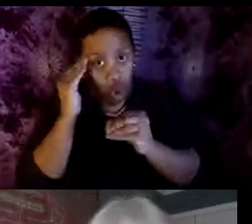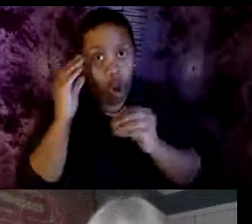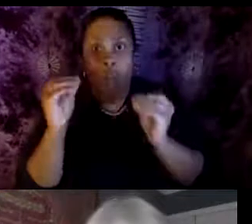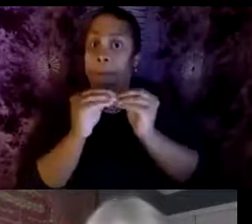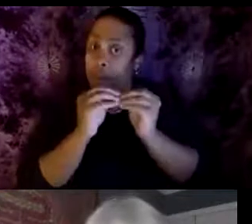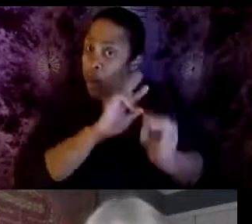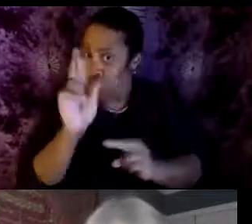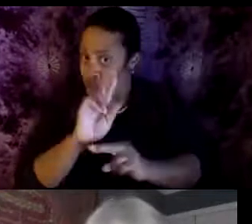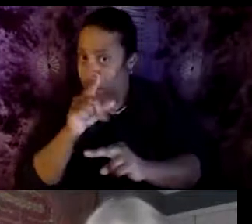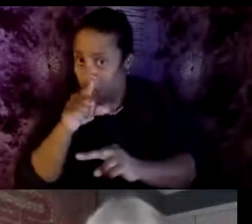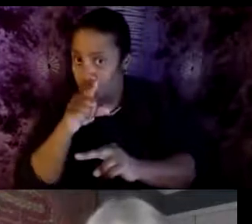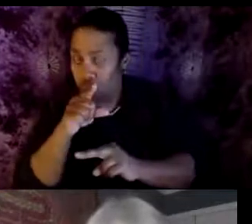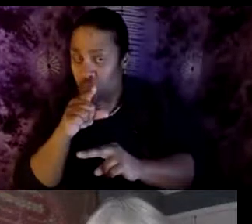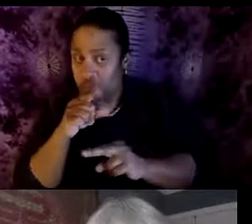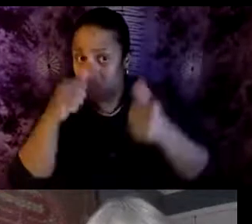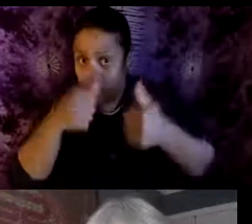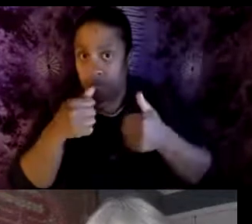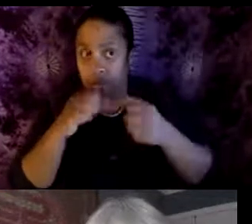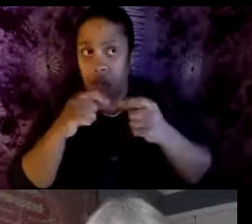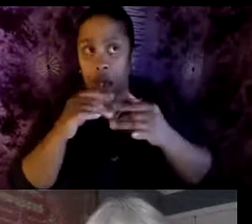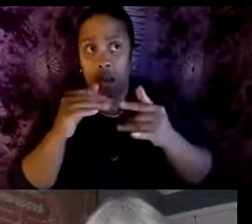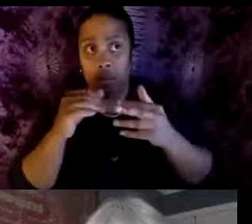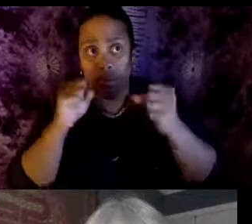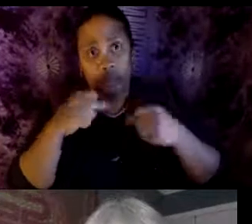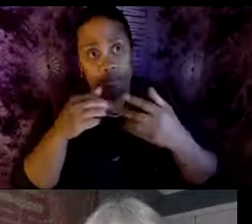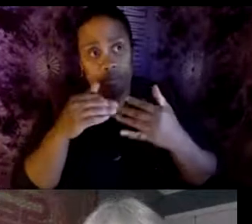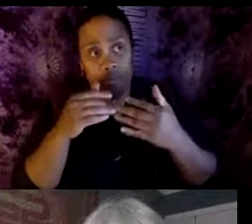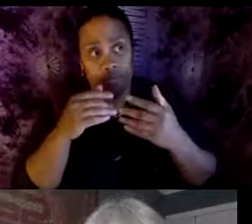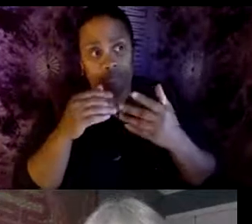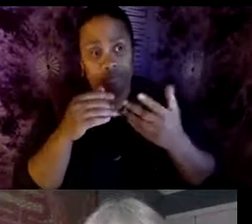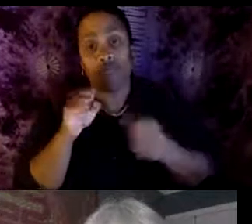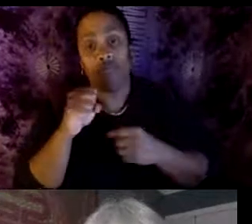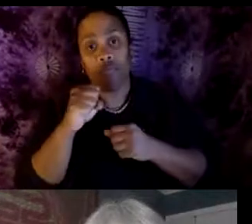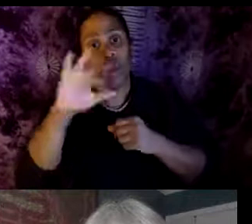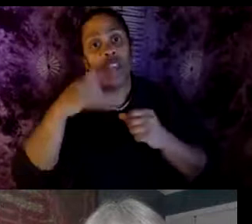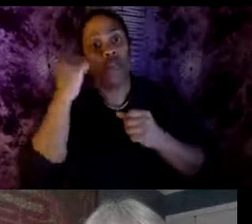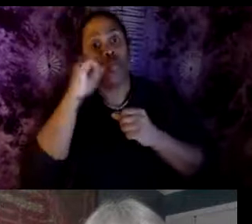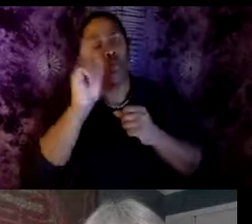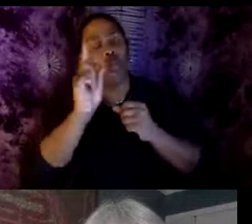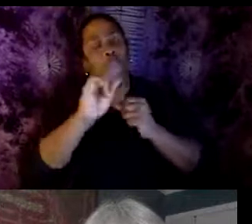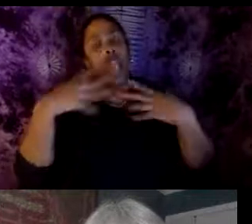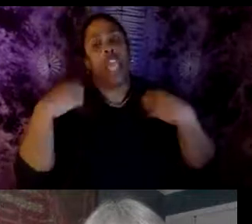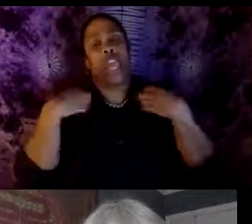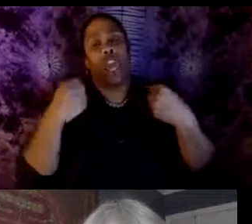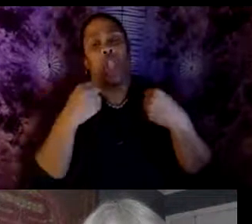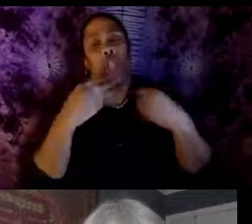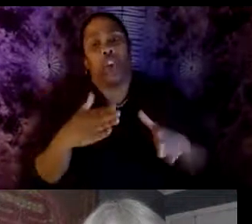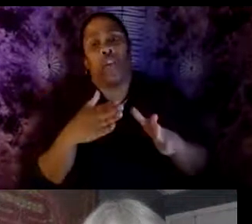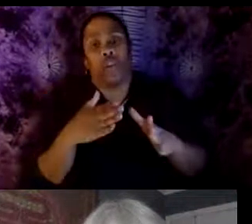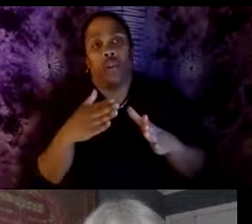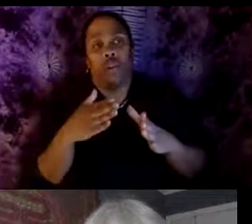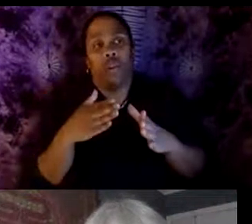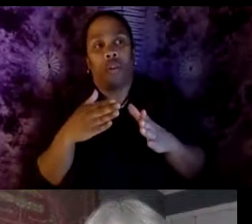not only do you have to know it up here, but you have to know it in here, right? So that's where healers come into play, is they can really help you take what